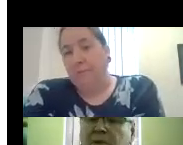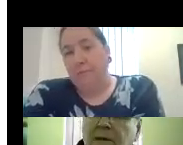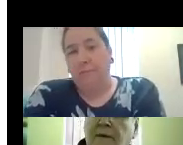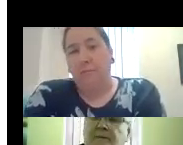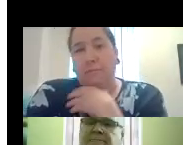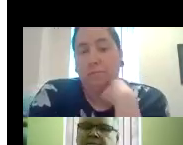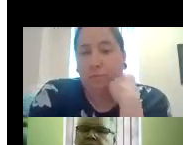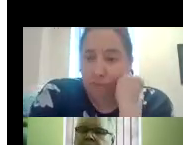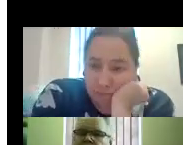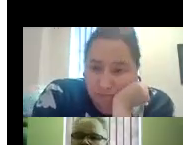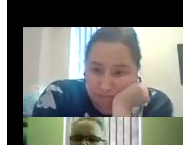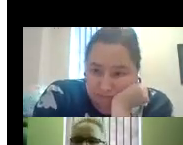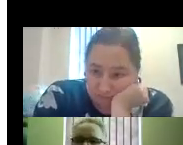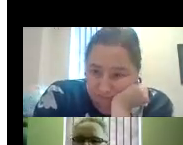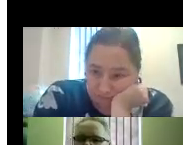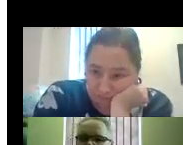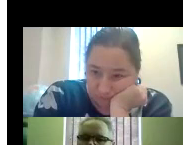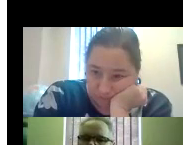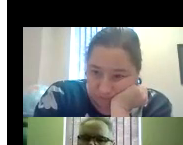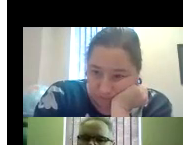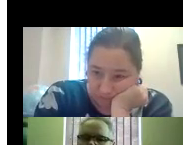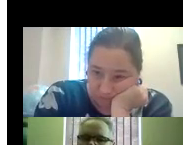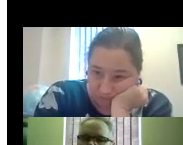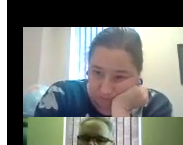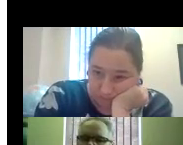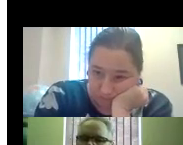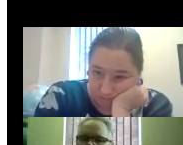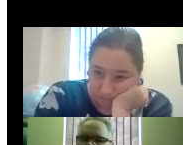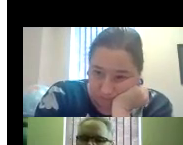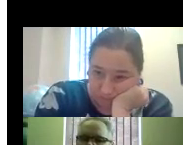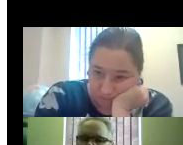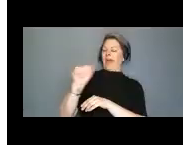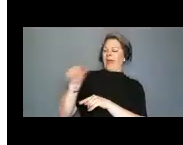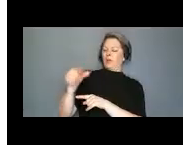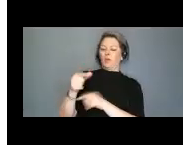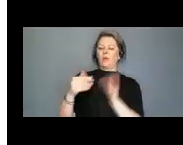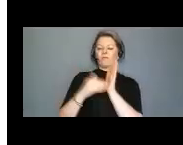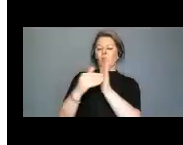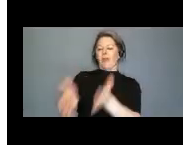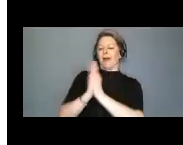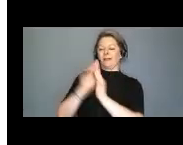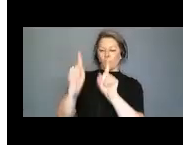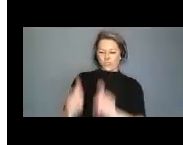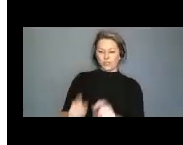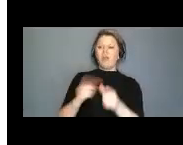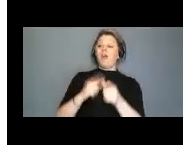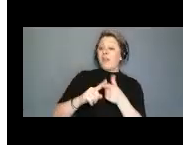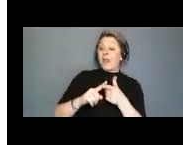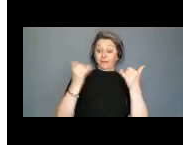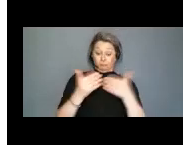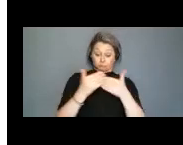asked questions around the Act, and then look at sort of some steps moving forward.